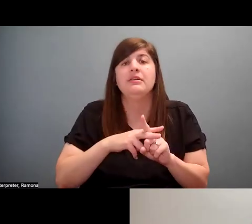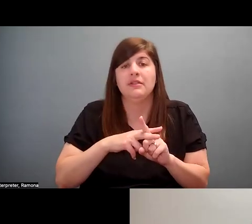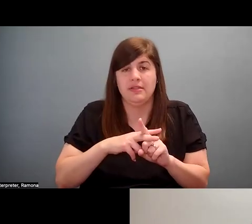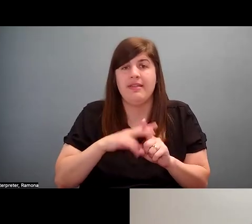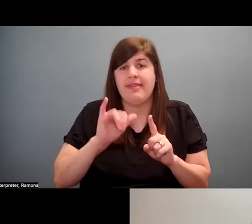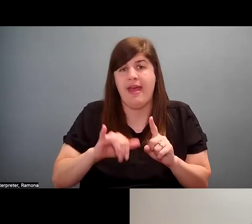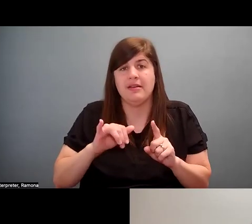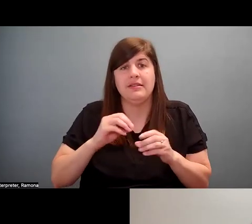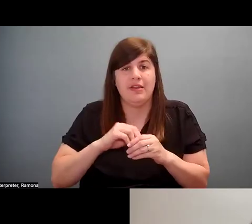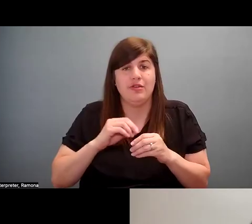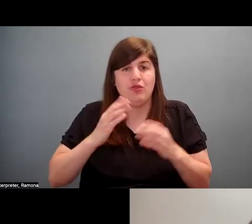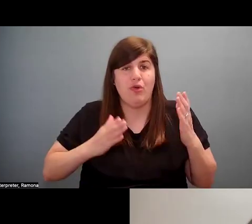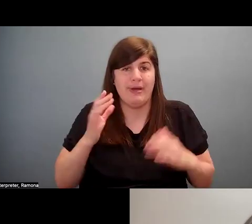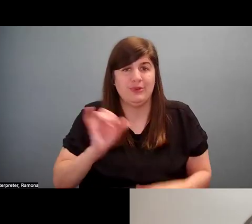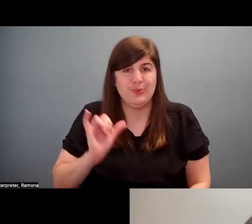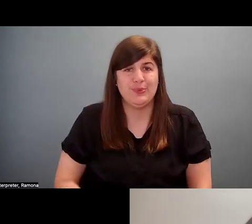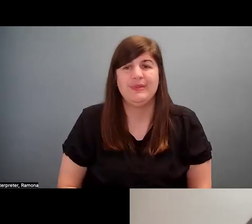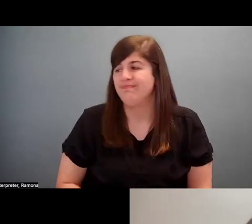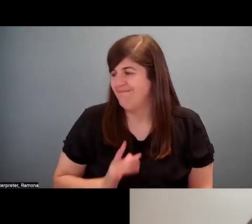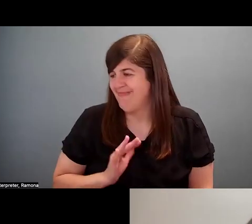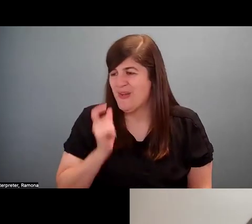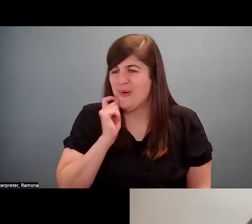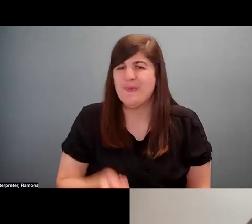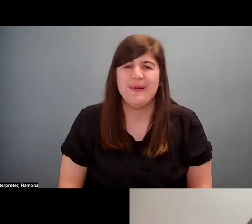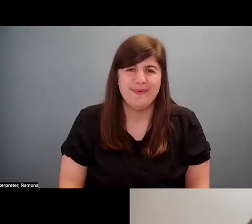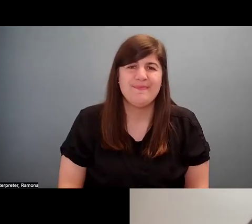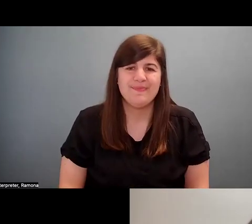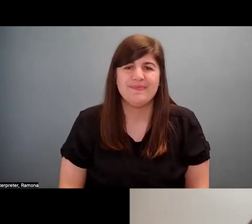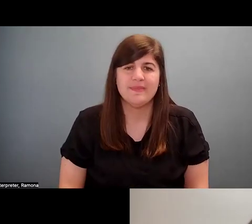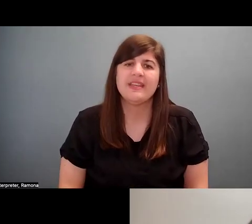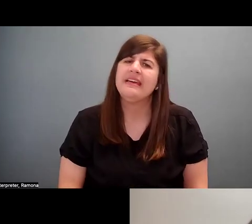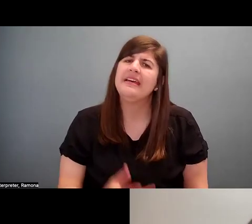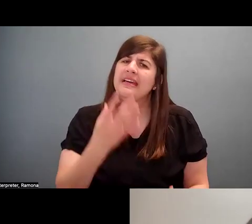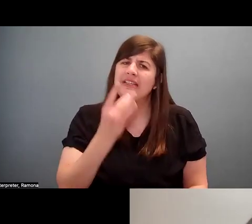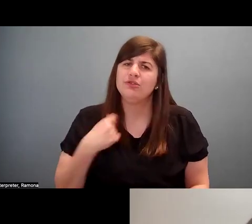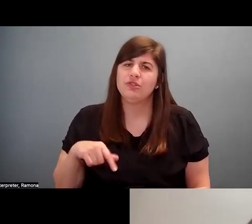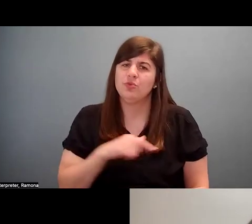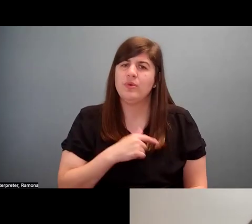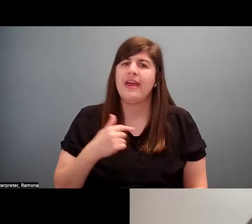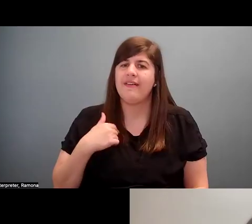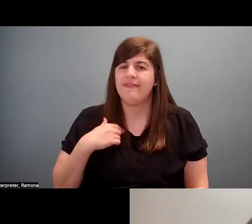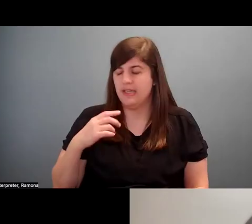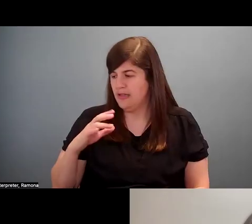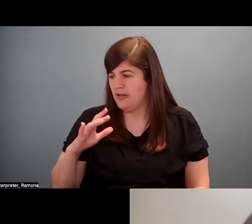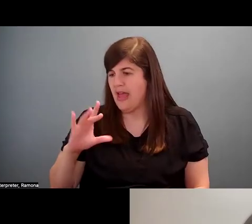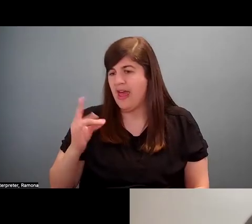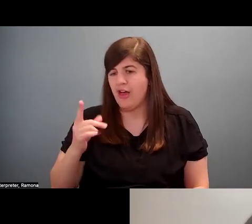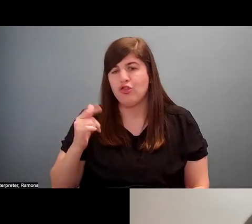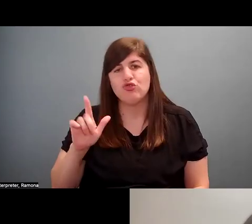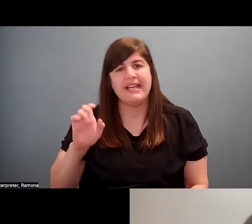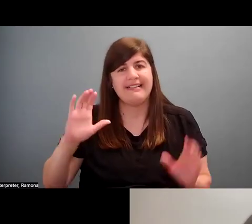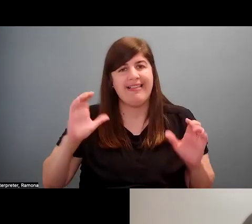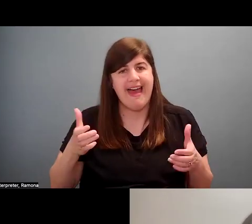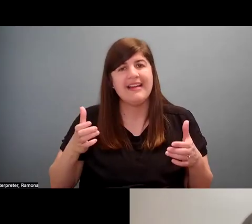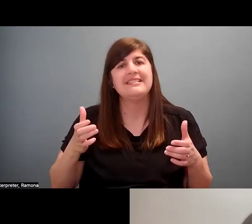as well in the robot. Very cool. Um, oh, interesting. We've got STEM launch, eighth grade class. What will you do if